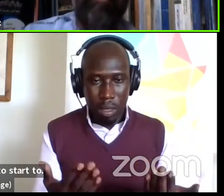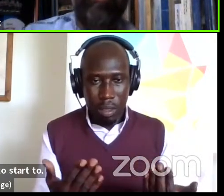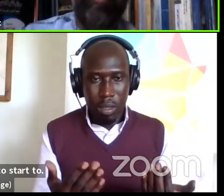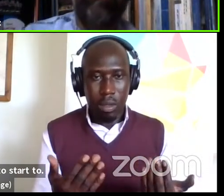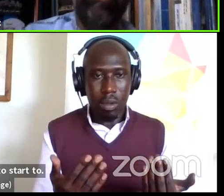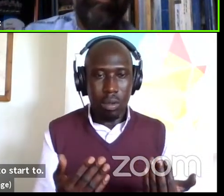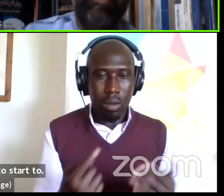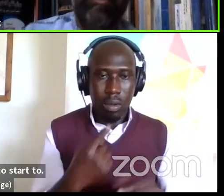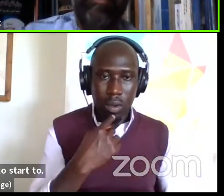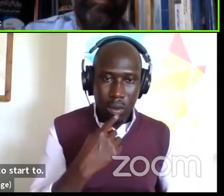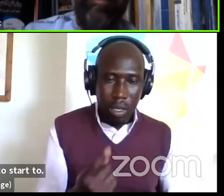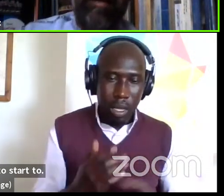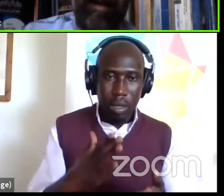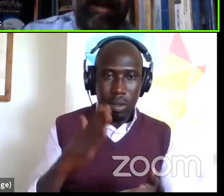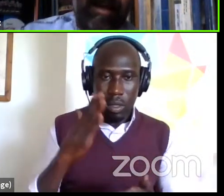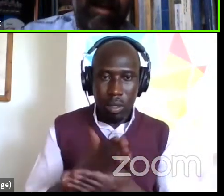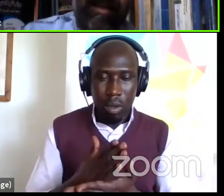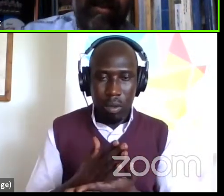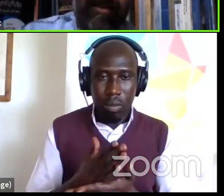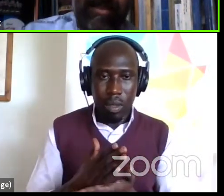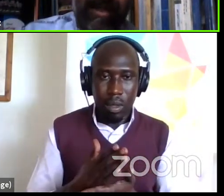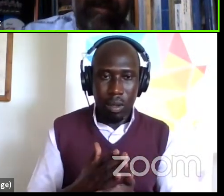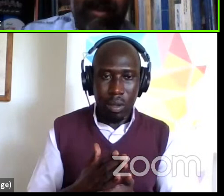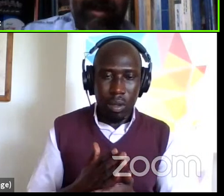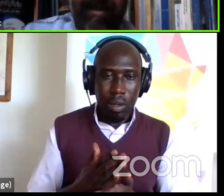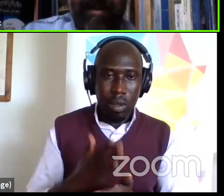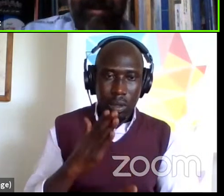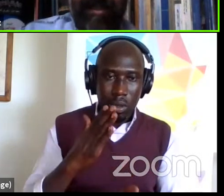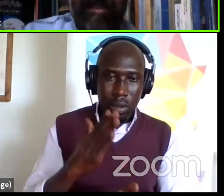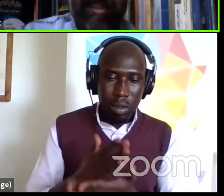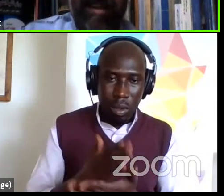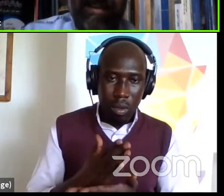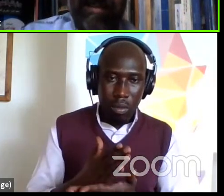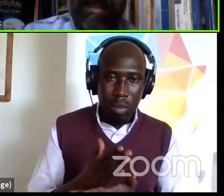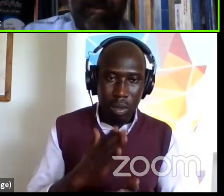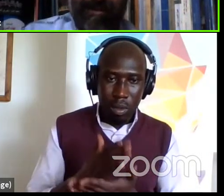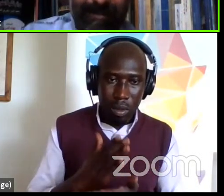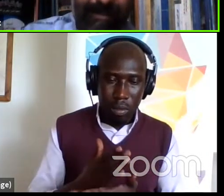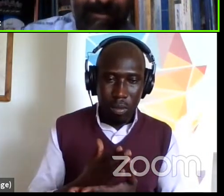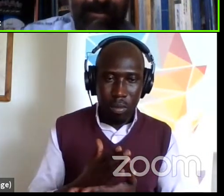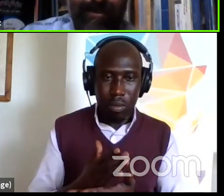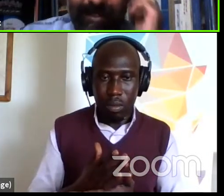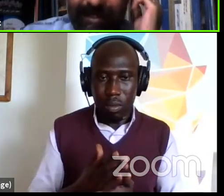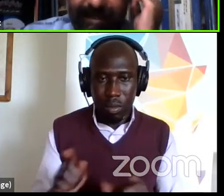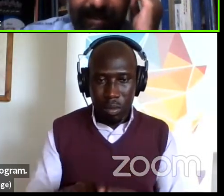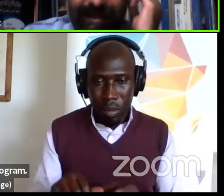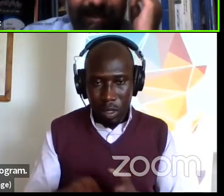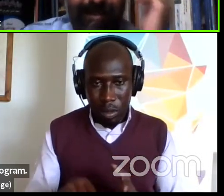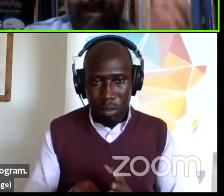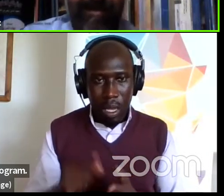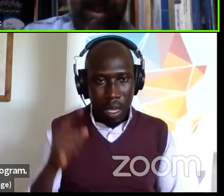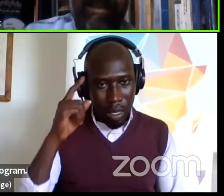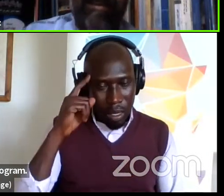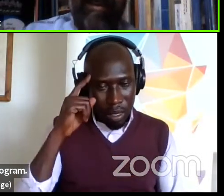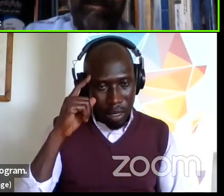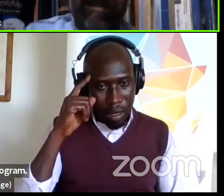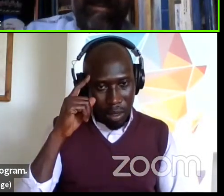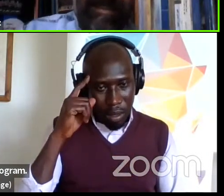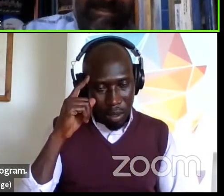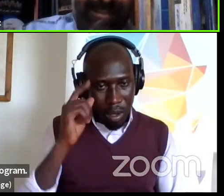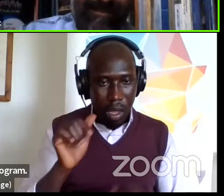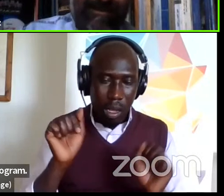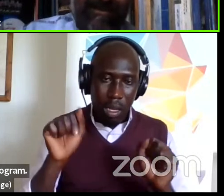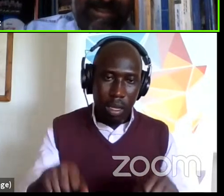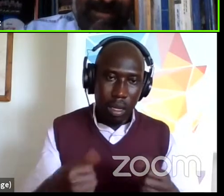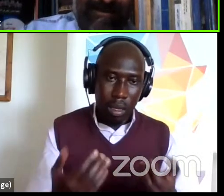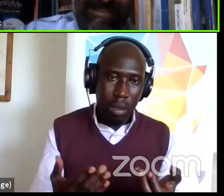think to establish a North Africa digital rights network. So I think I